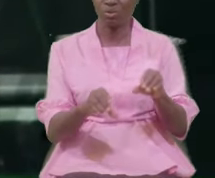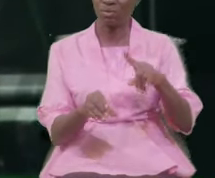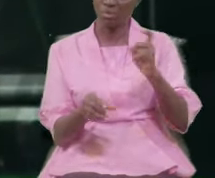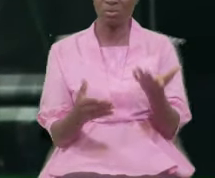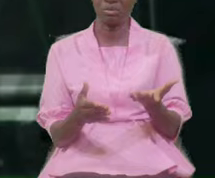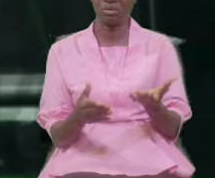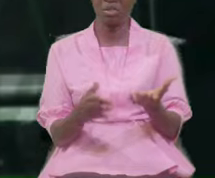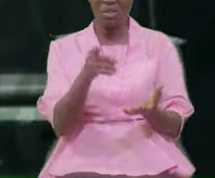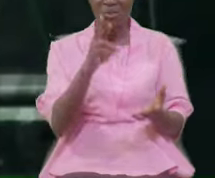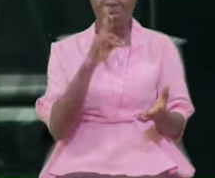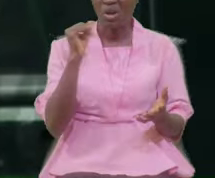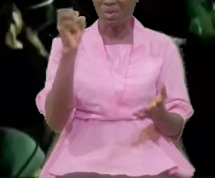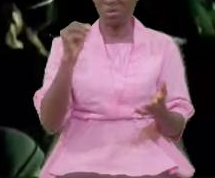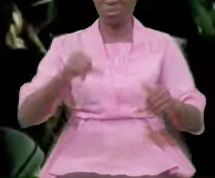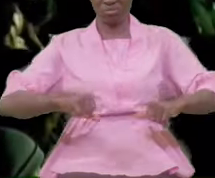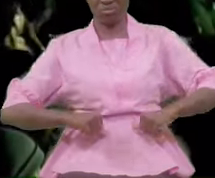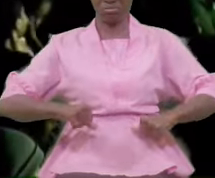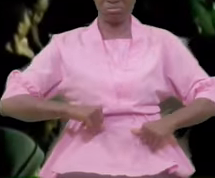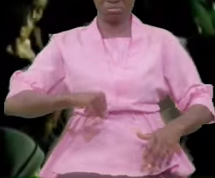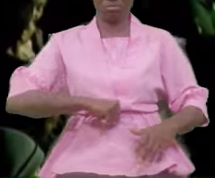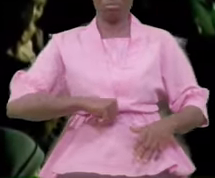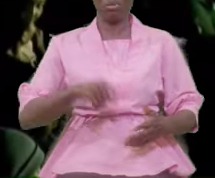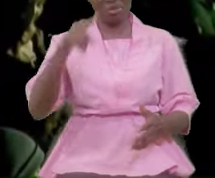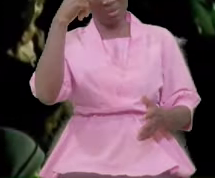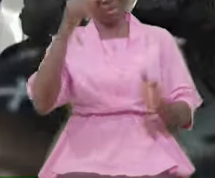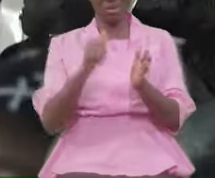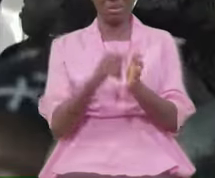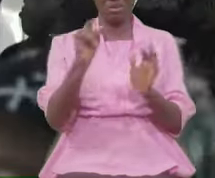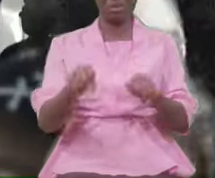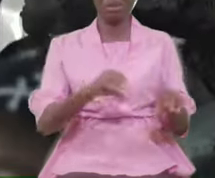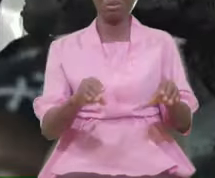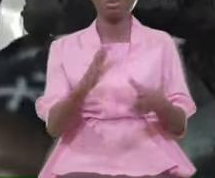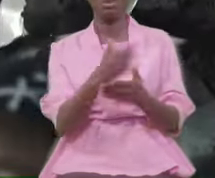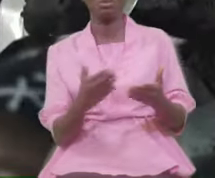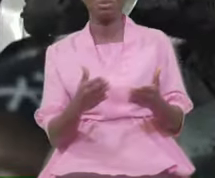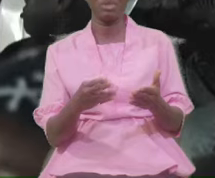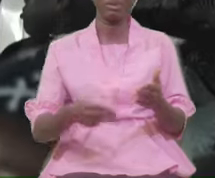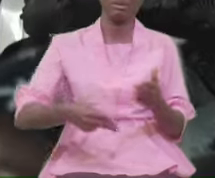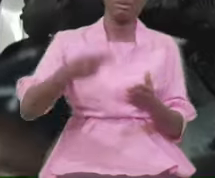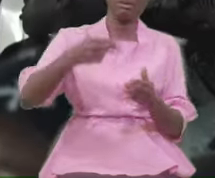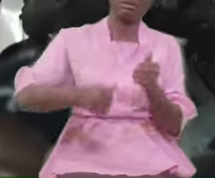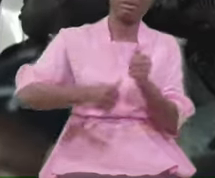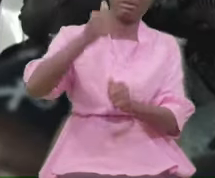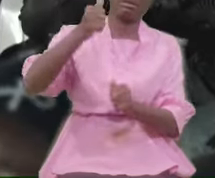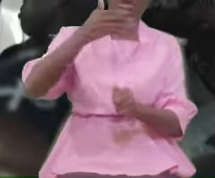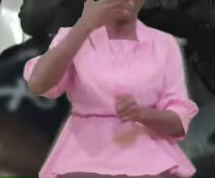think you can do something High greater better than what he did at Cal